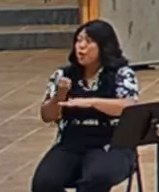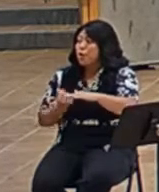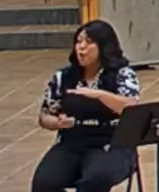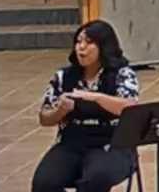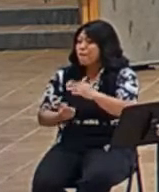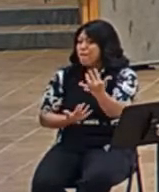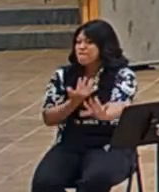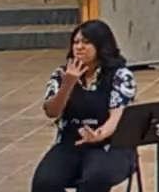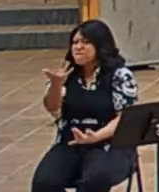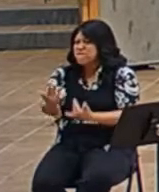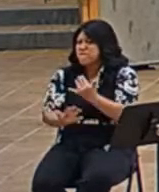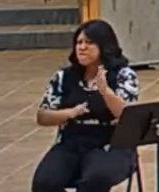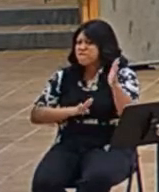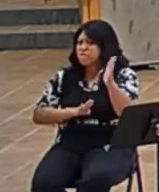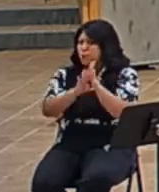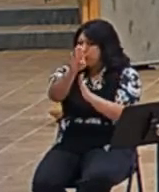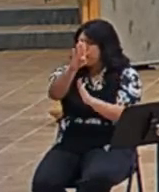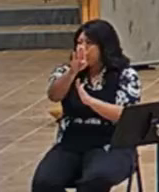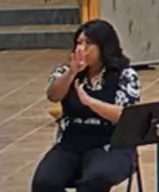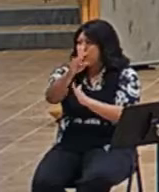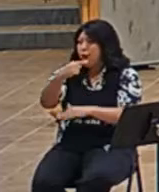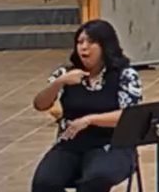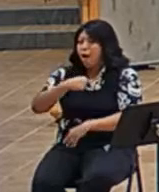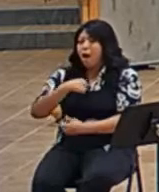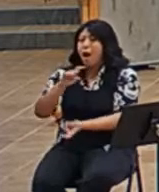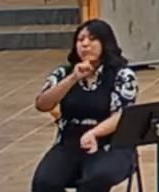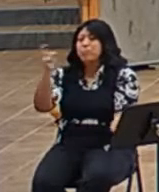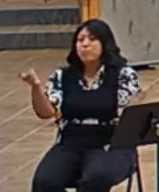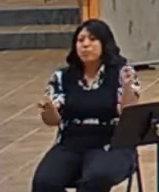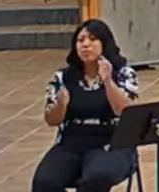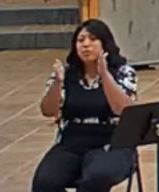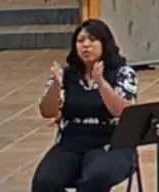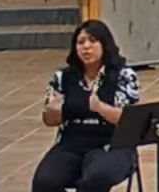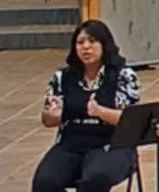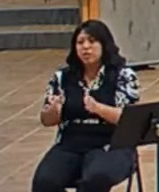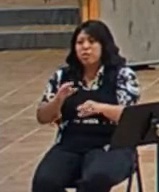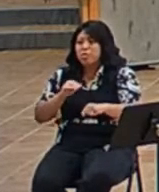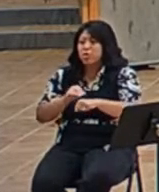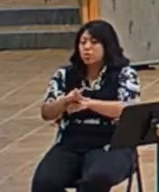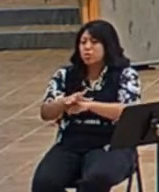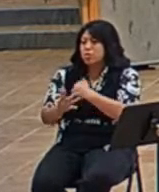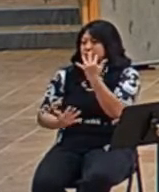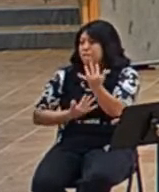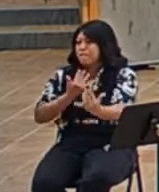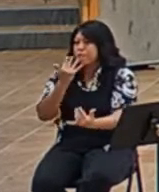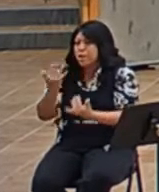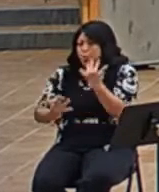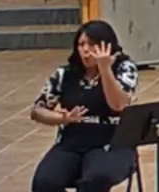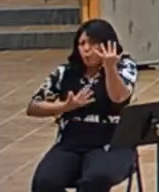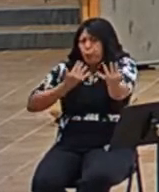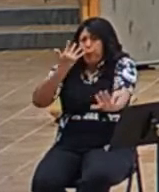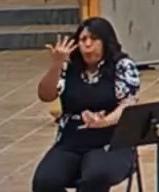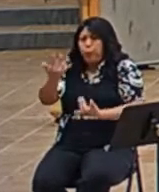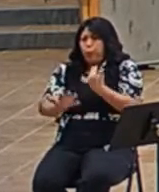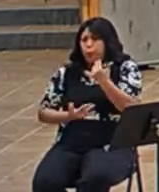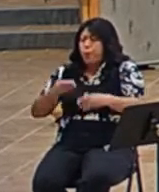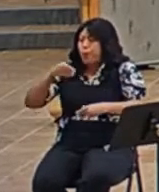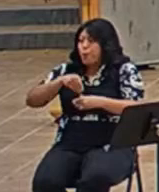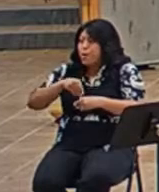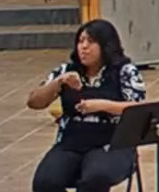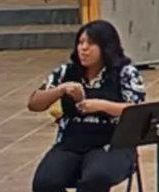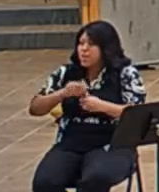oven on fire. I am the catalyst that causes the fire to burn